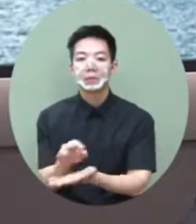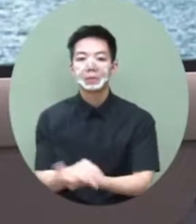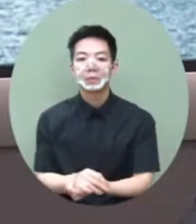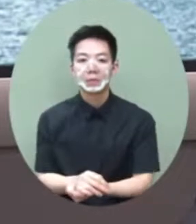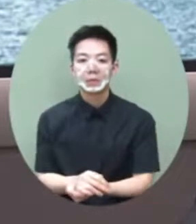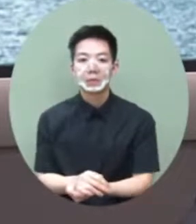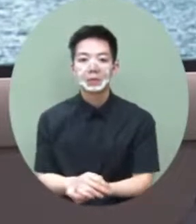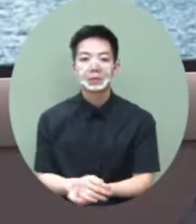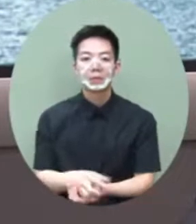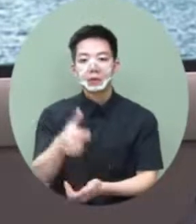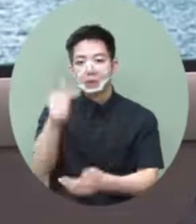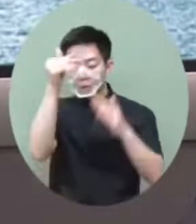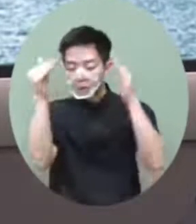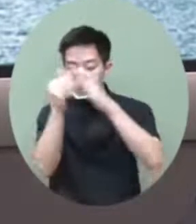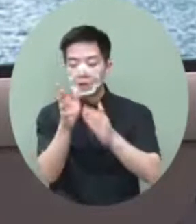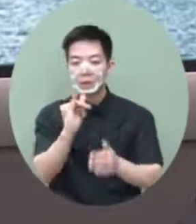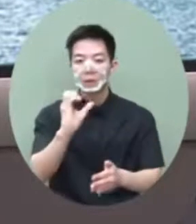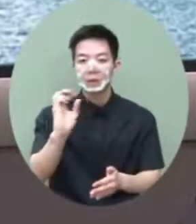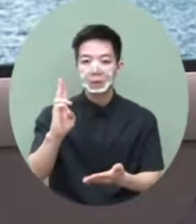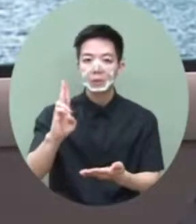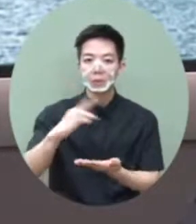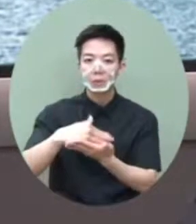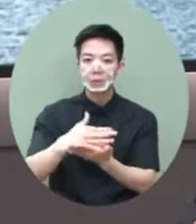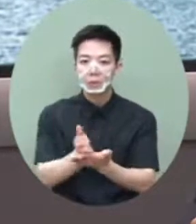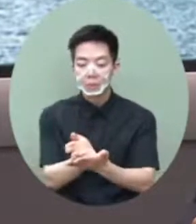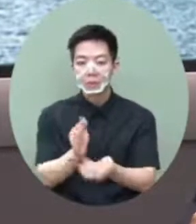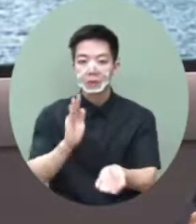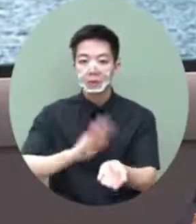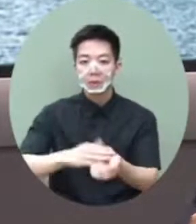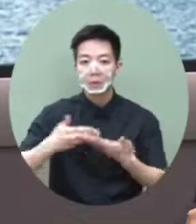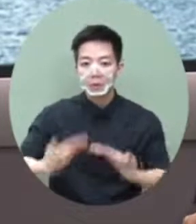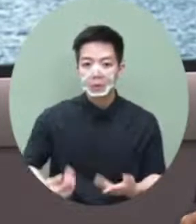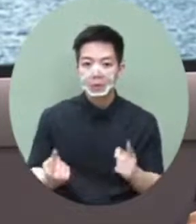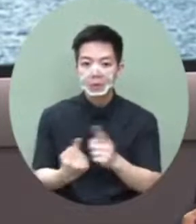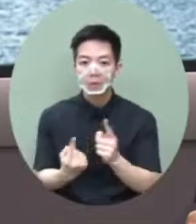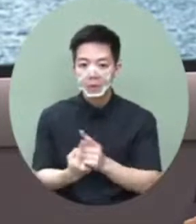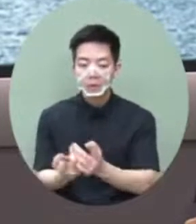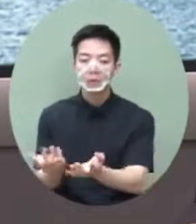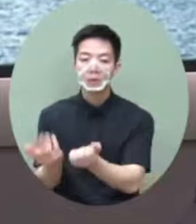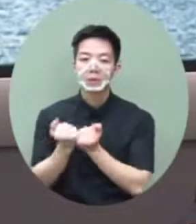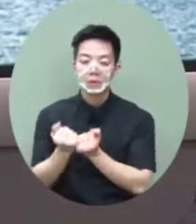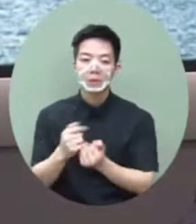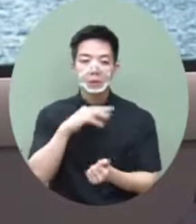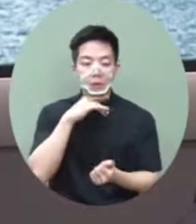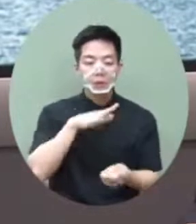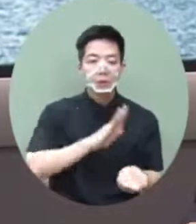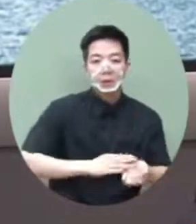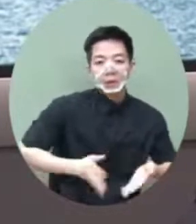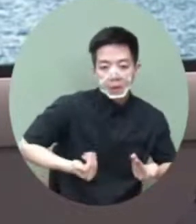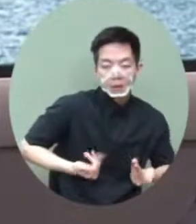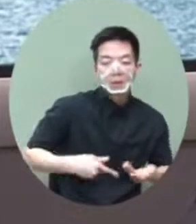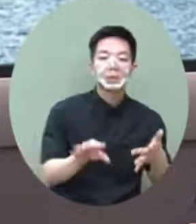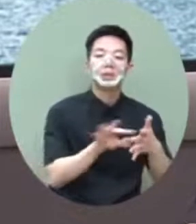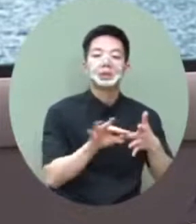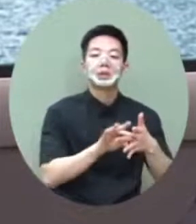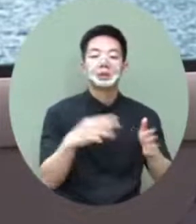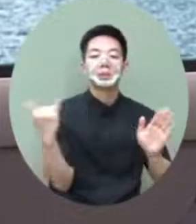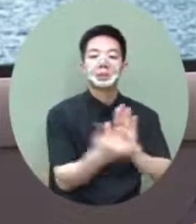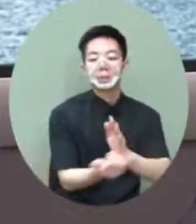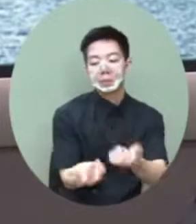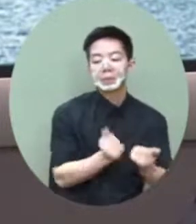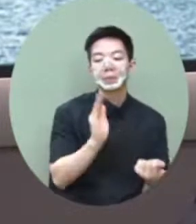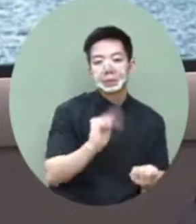So if there is no special treatment need, they should be kept at these facilities so that hospitals can